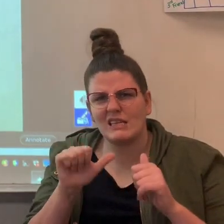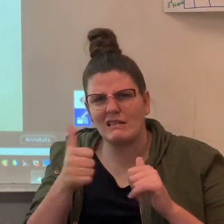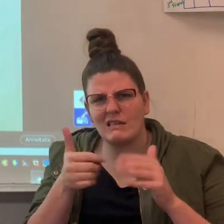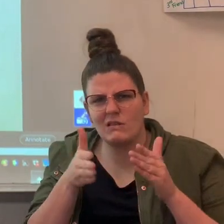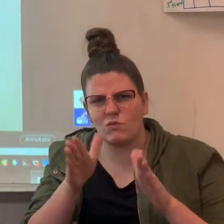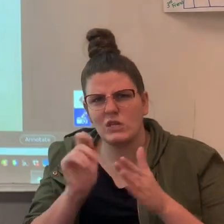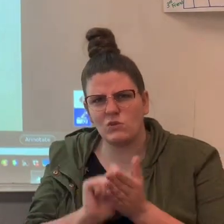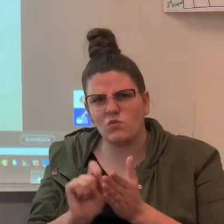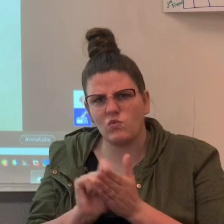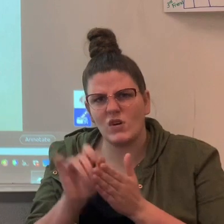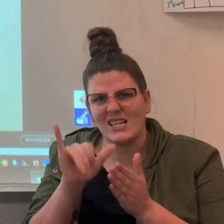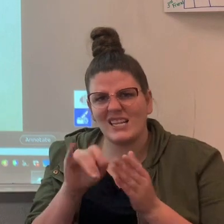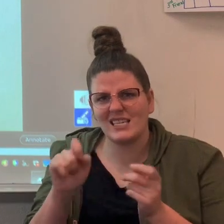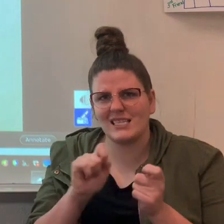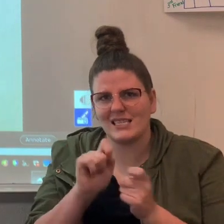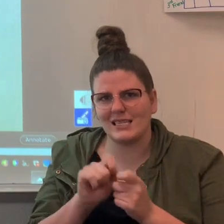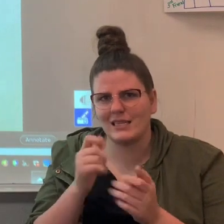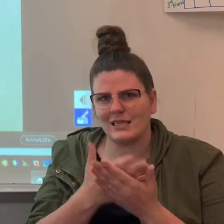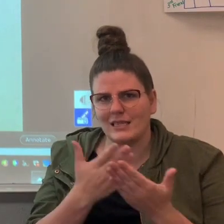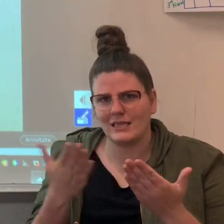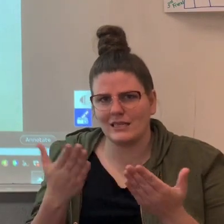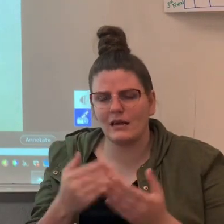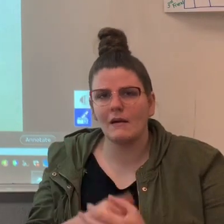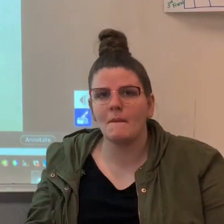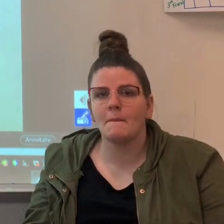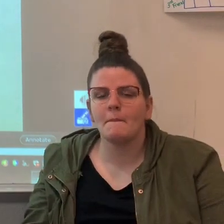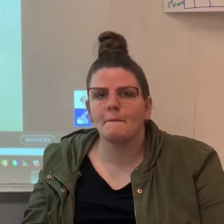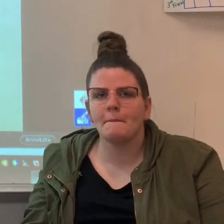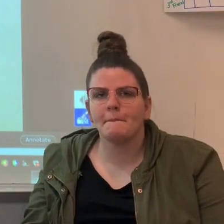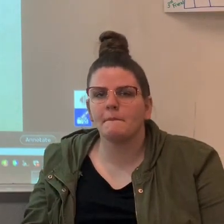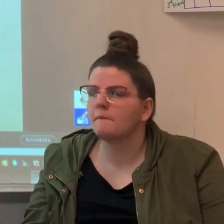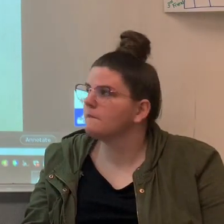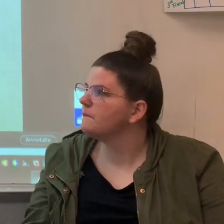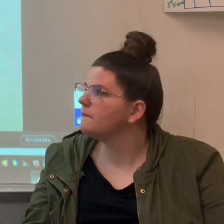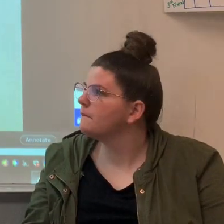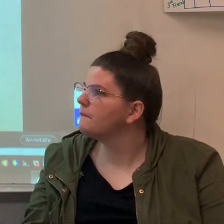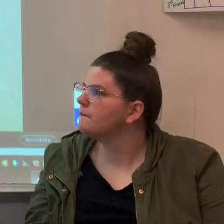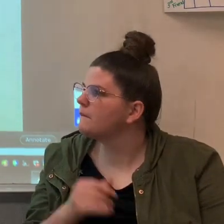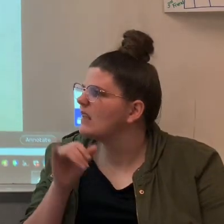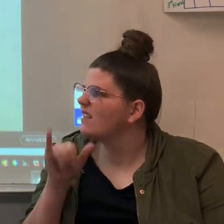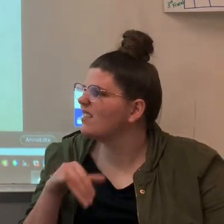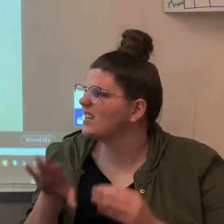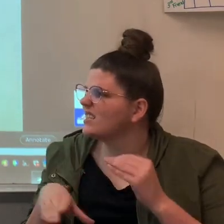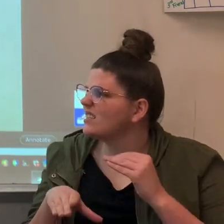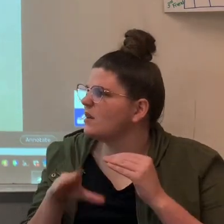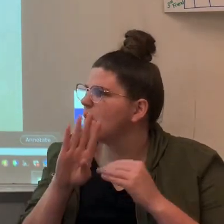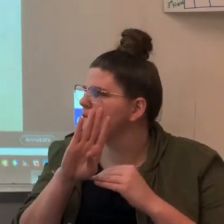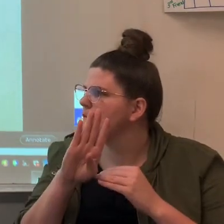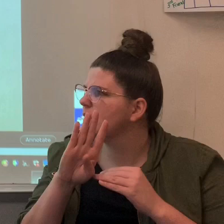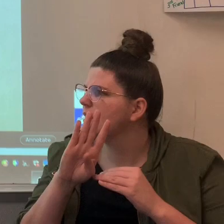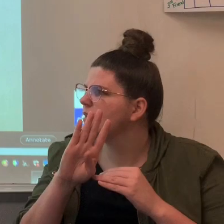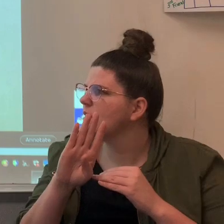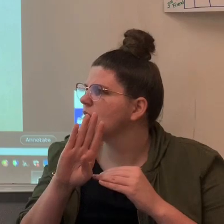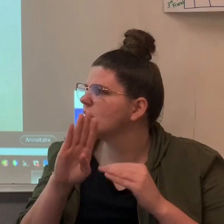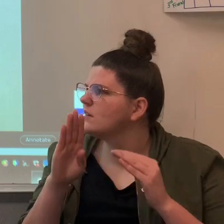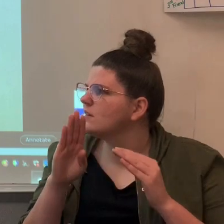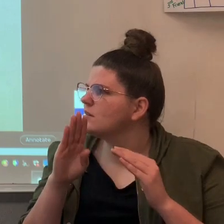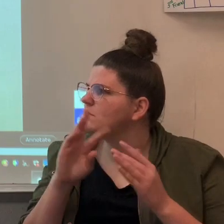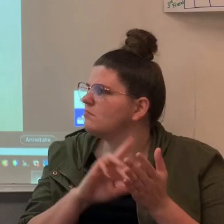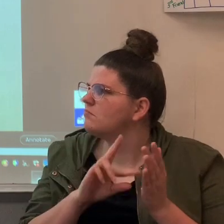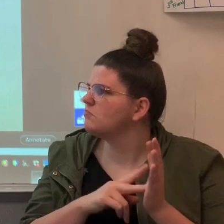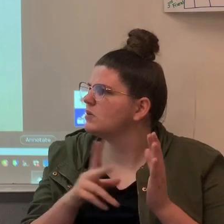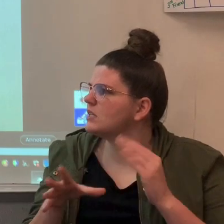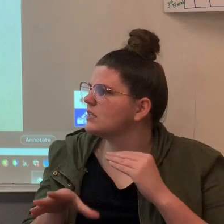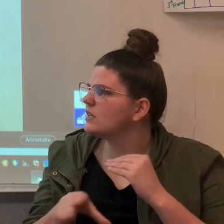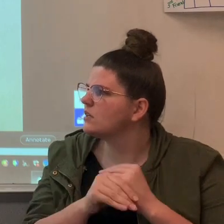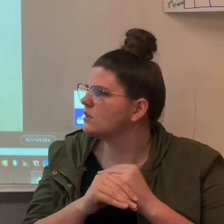thing? Well, this one is an addition, so that one's not going to work. This one here has multiplication.